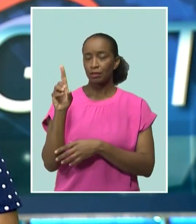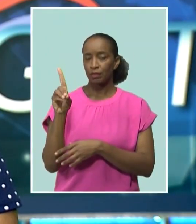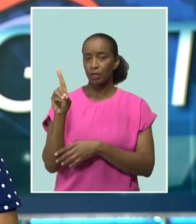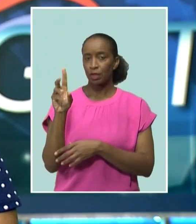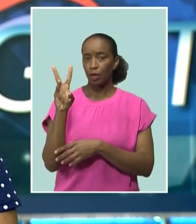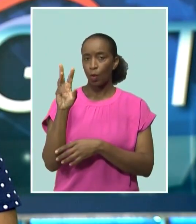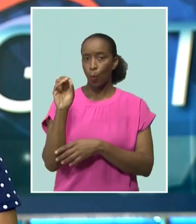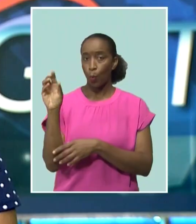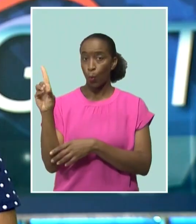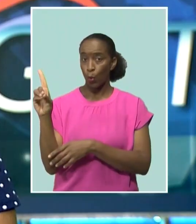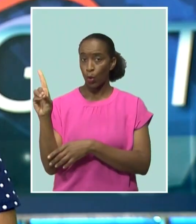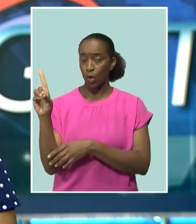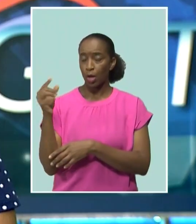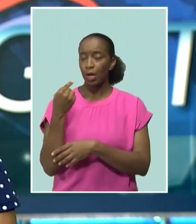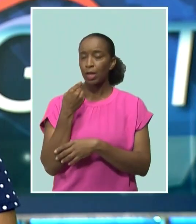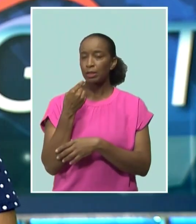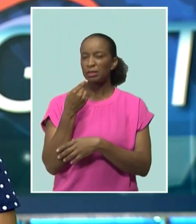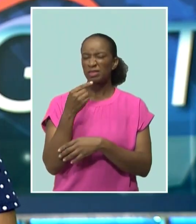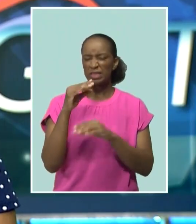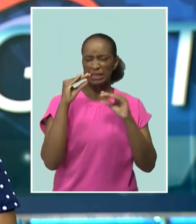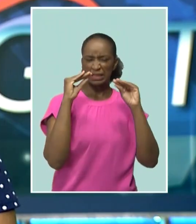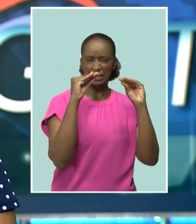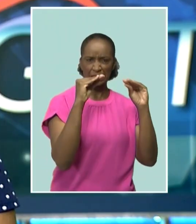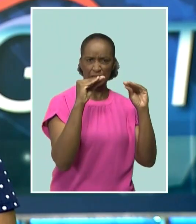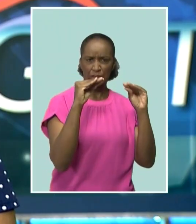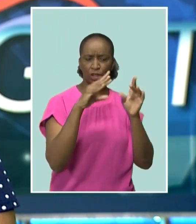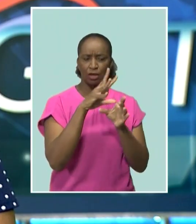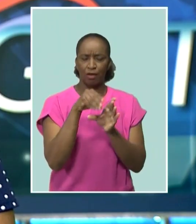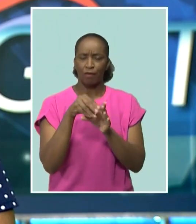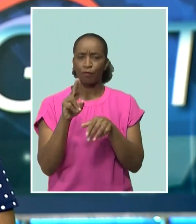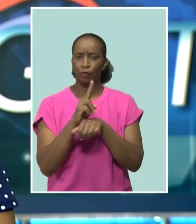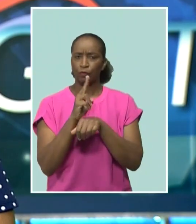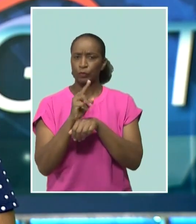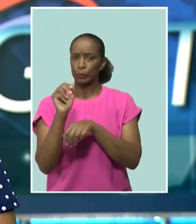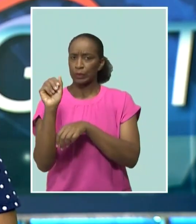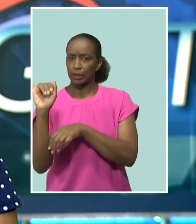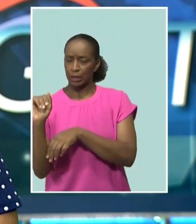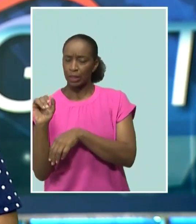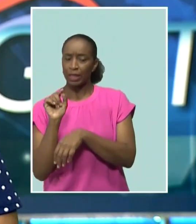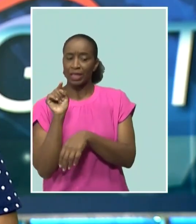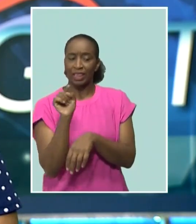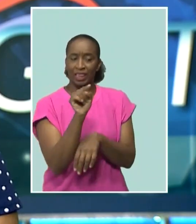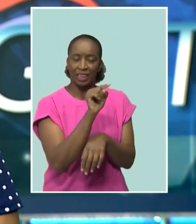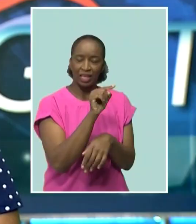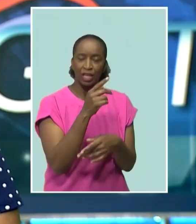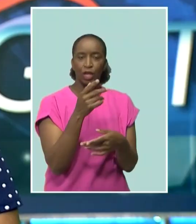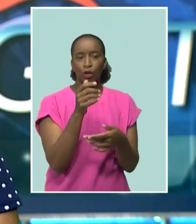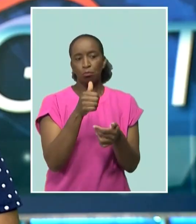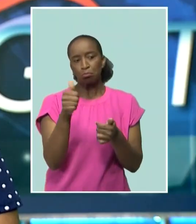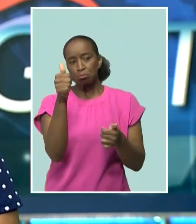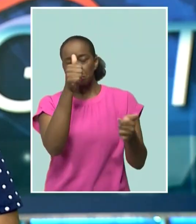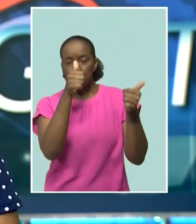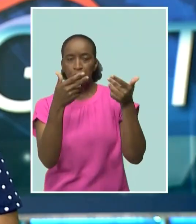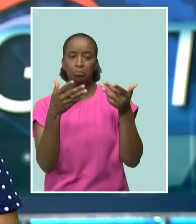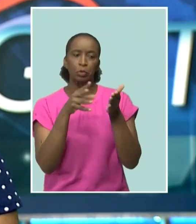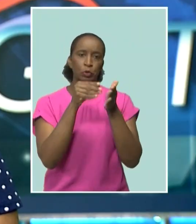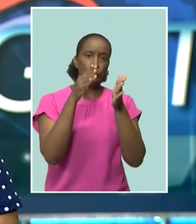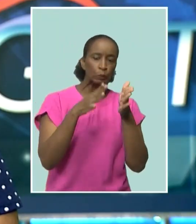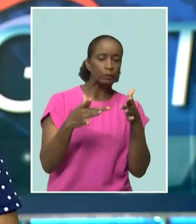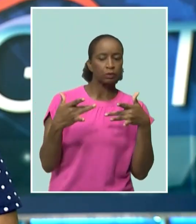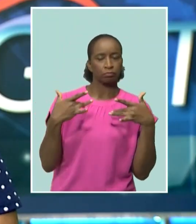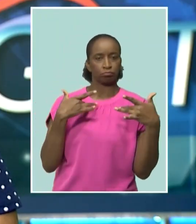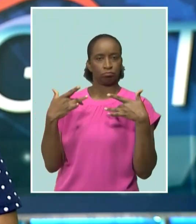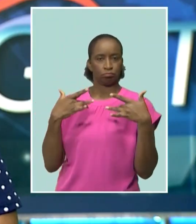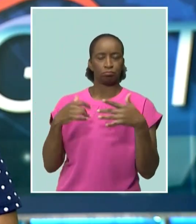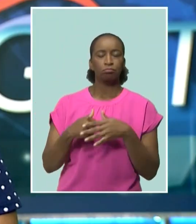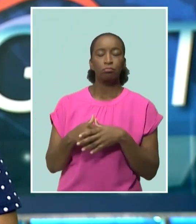of AI in education has drawn several concerns from both administrators and students. He says the ministry is